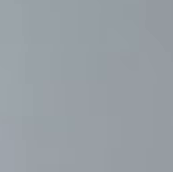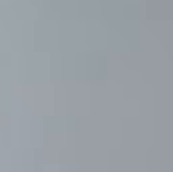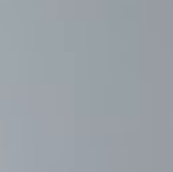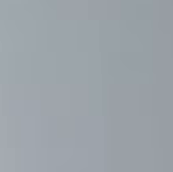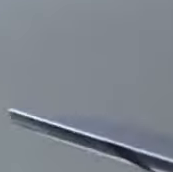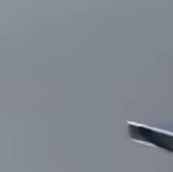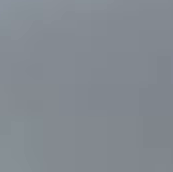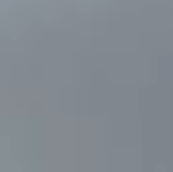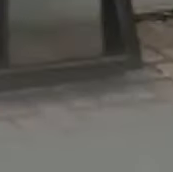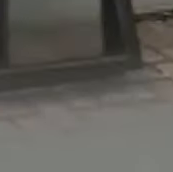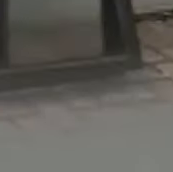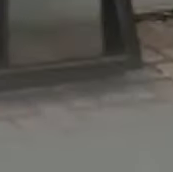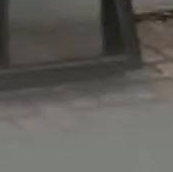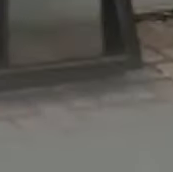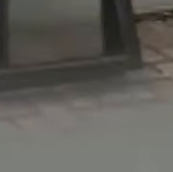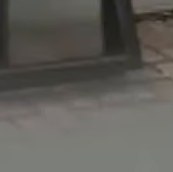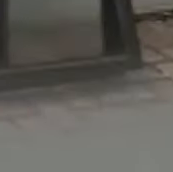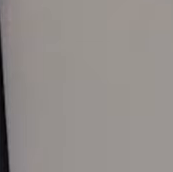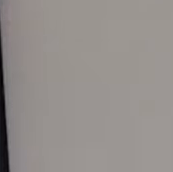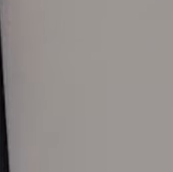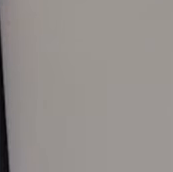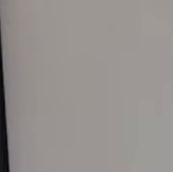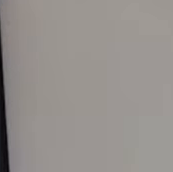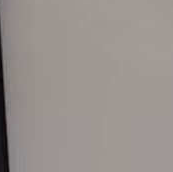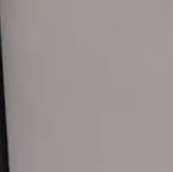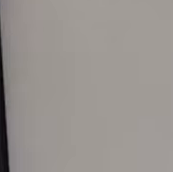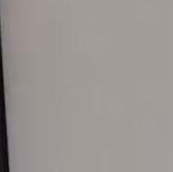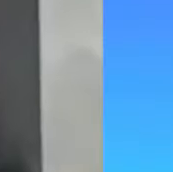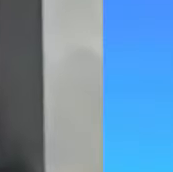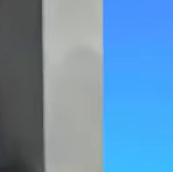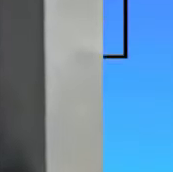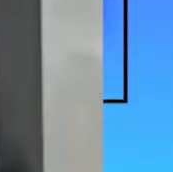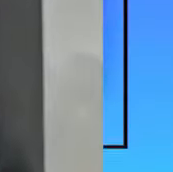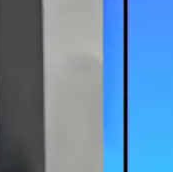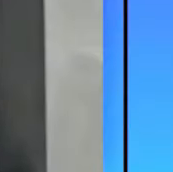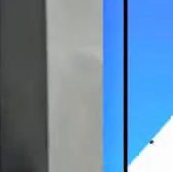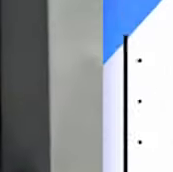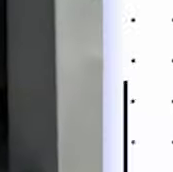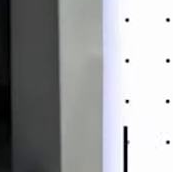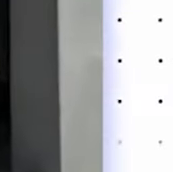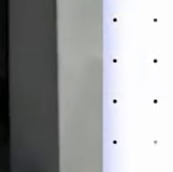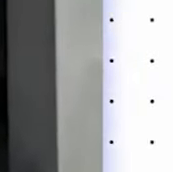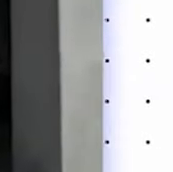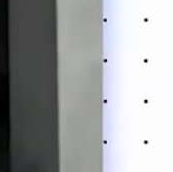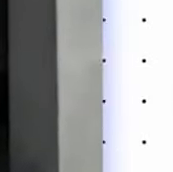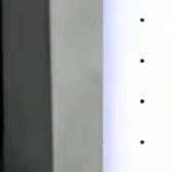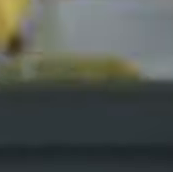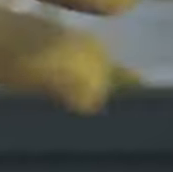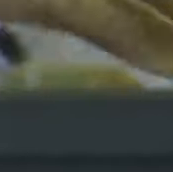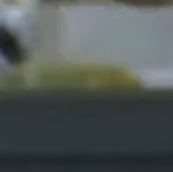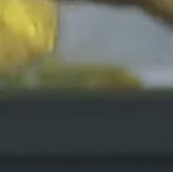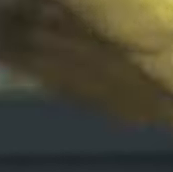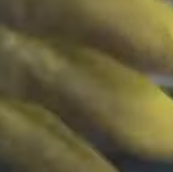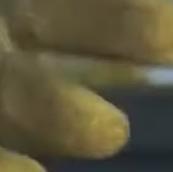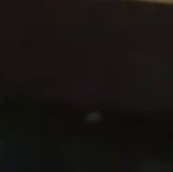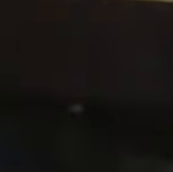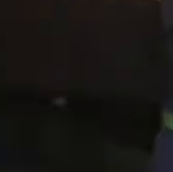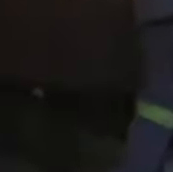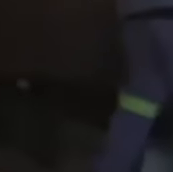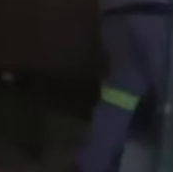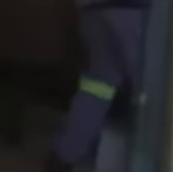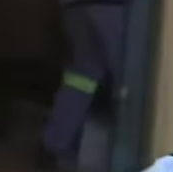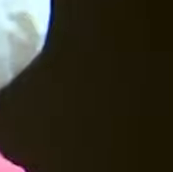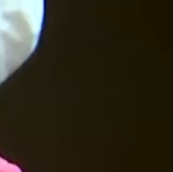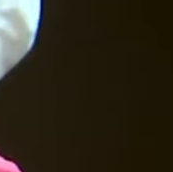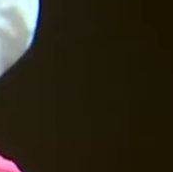styles, finishes and colors of aluminium windows, sliding and folding doors, steel window frames, gates and buckler bars. We also specialize